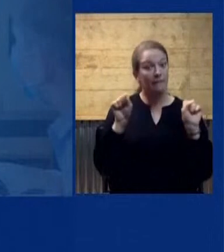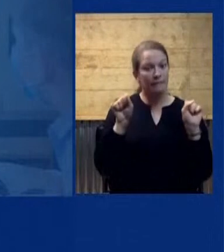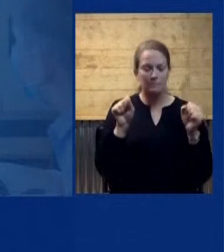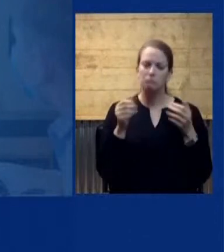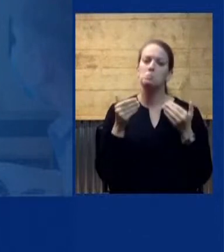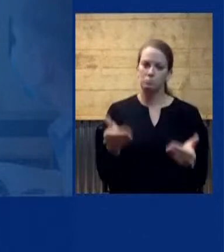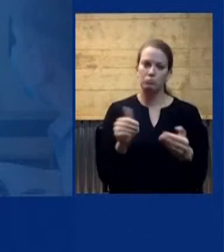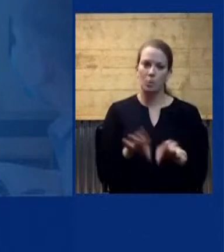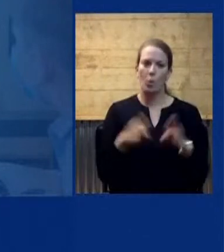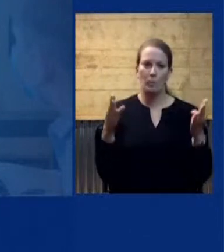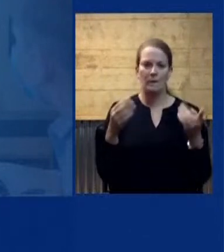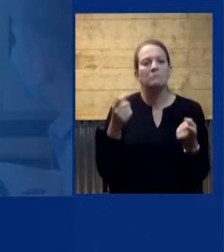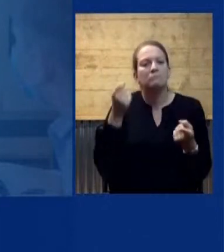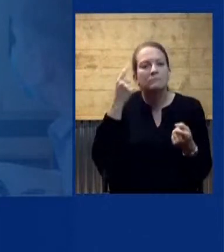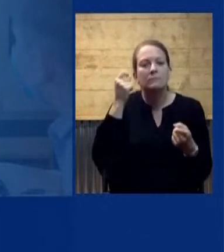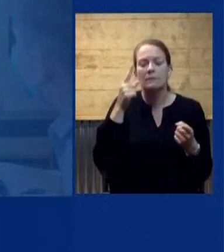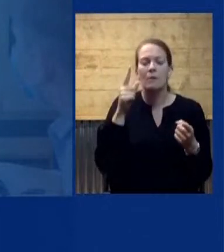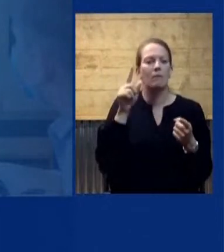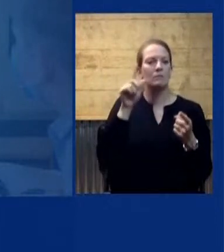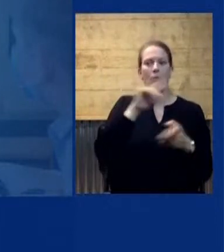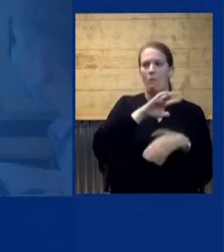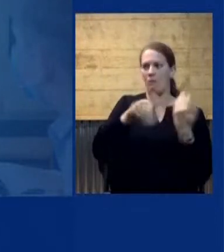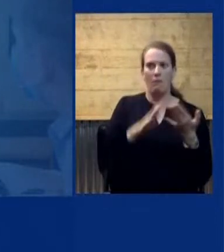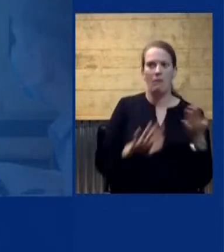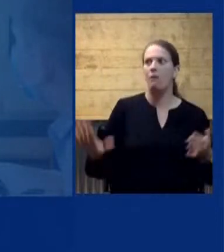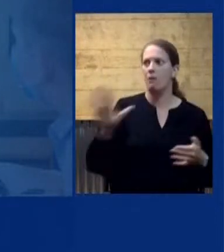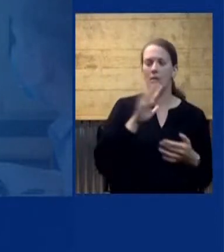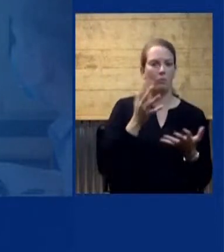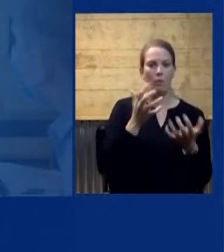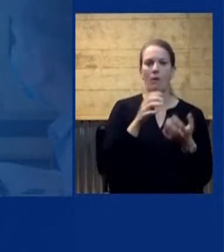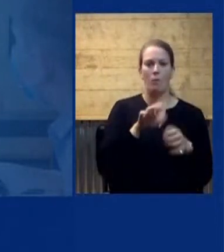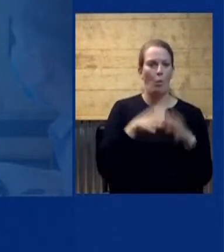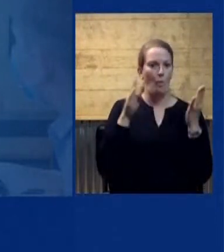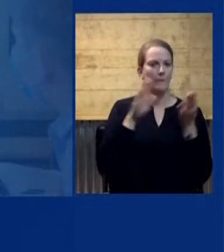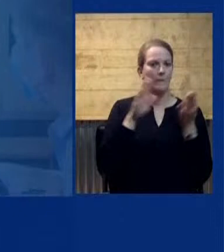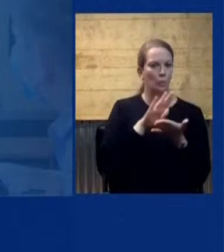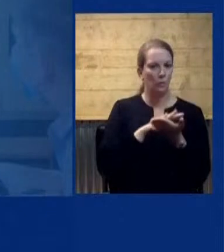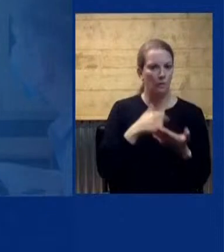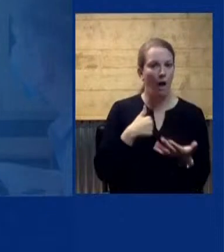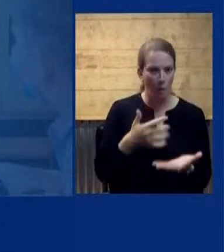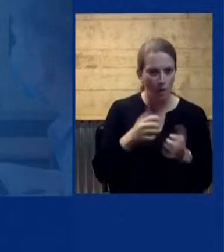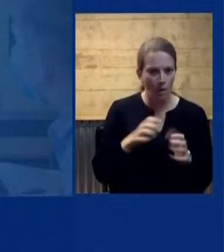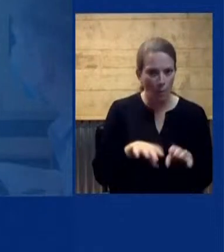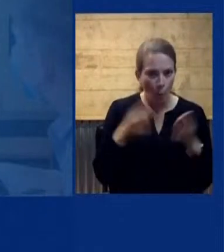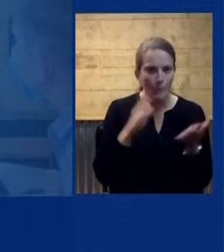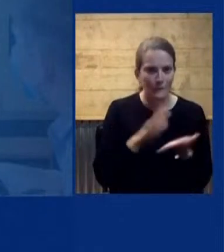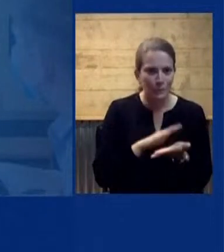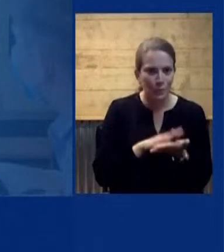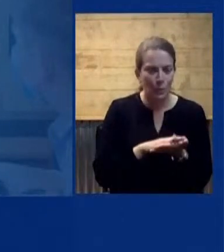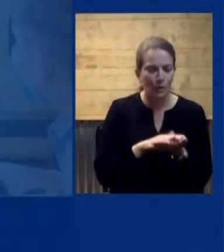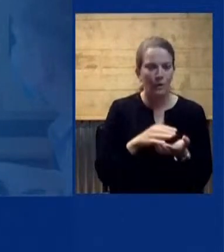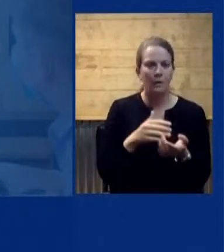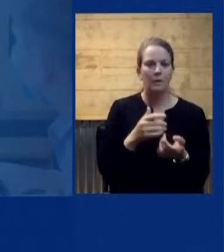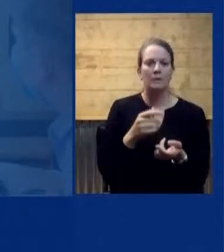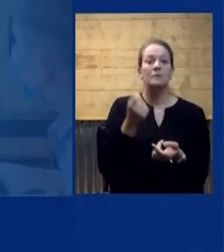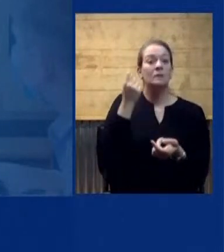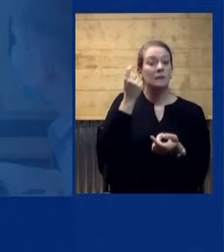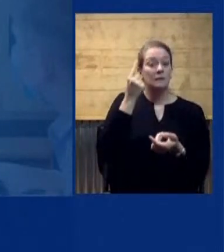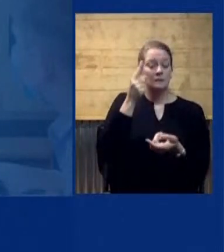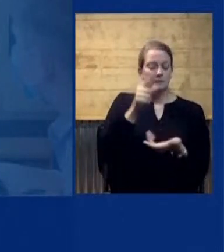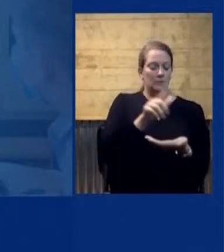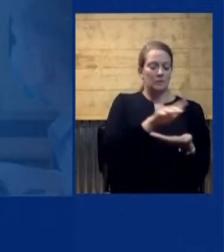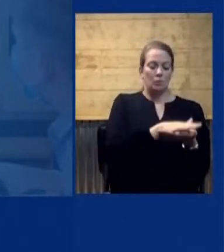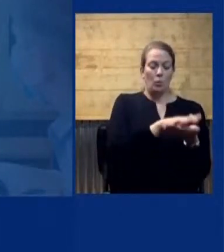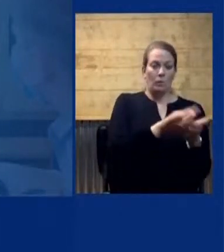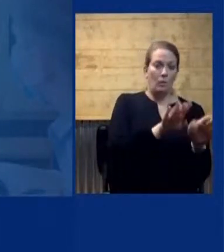schools open. Everybody. Nobody wants the schools open more than I do. School reopening also ties to the